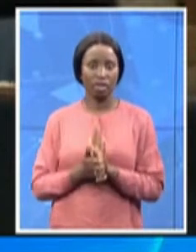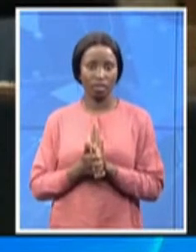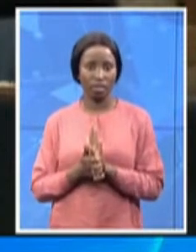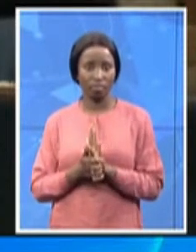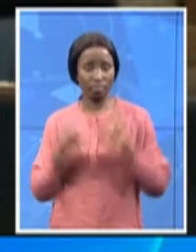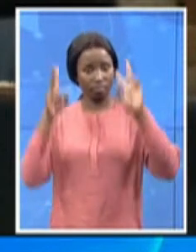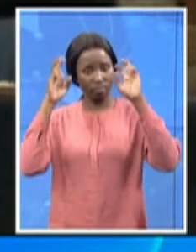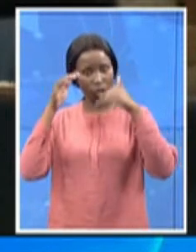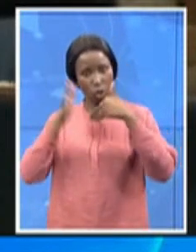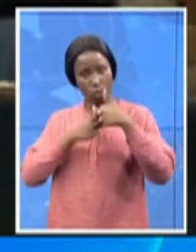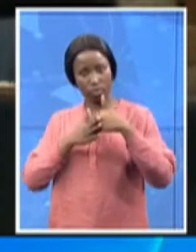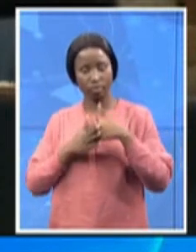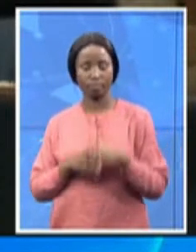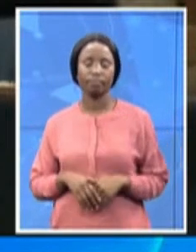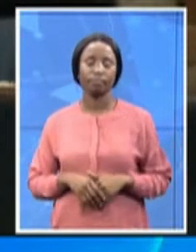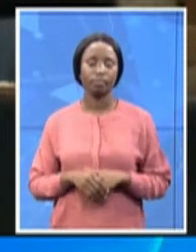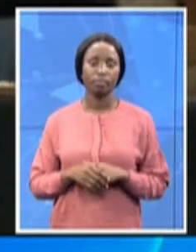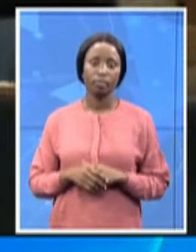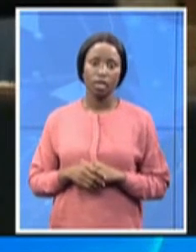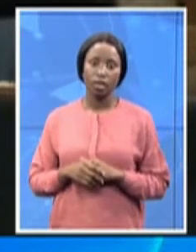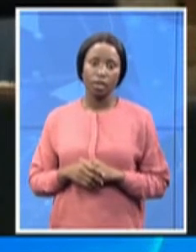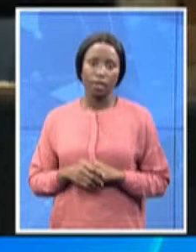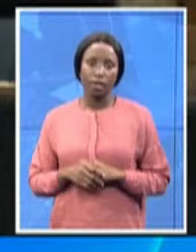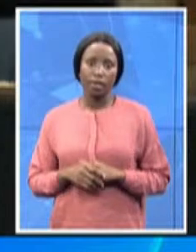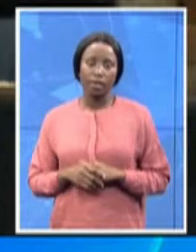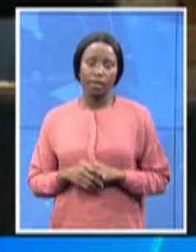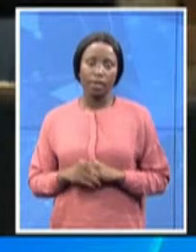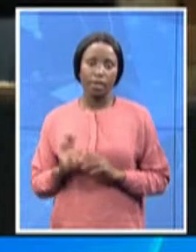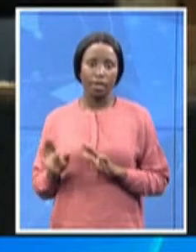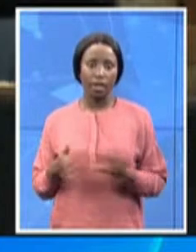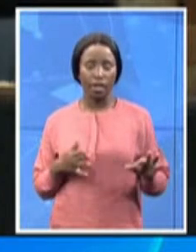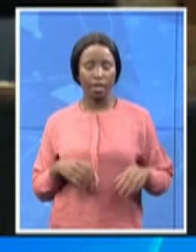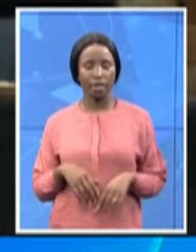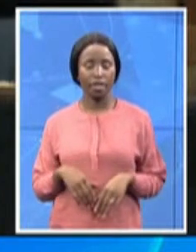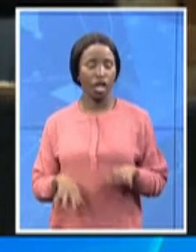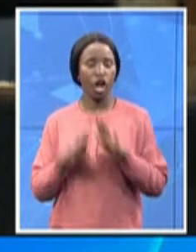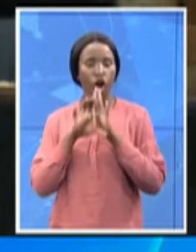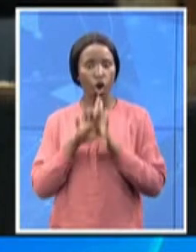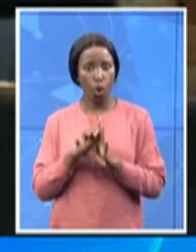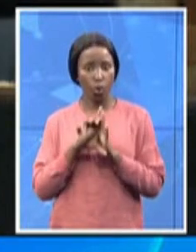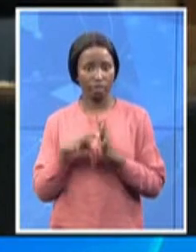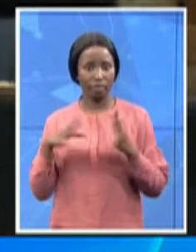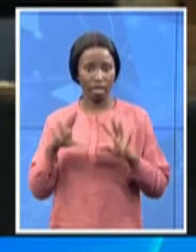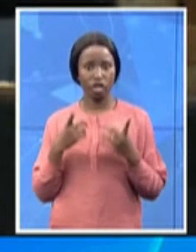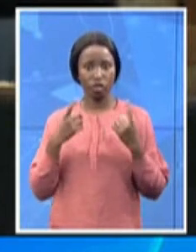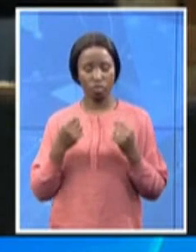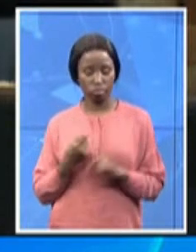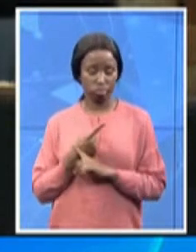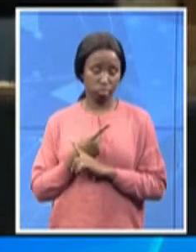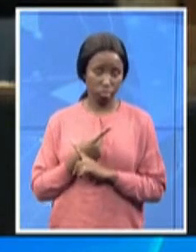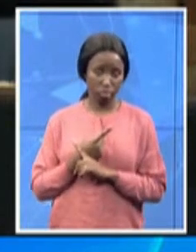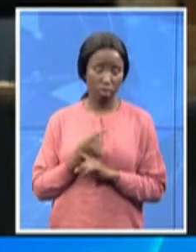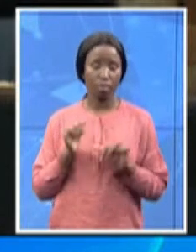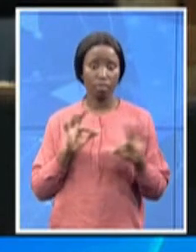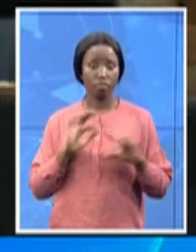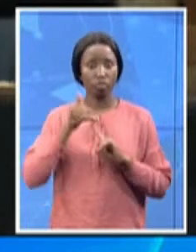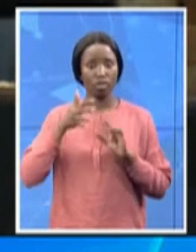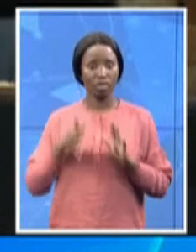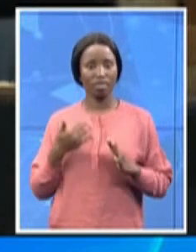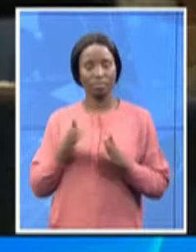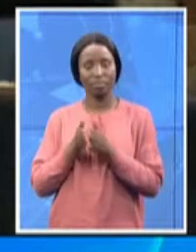For the breach of the code, the Public Protector ordered the Speaker of the National Assembly to refer the President's